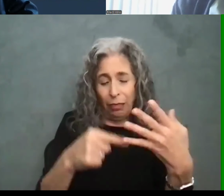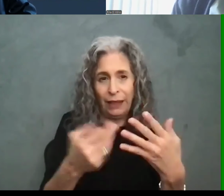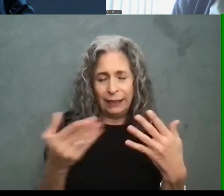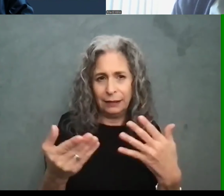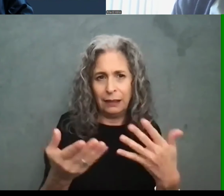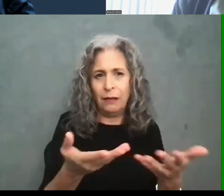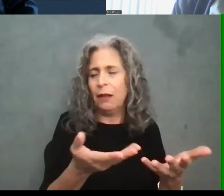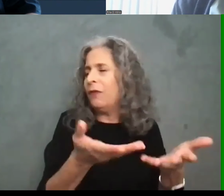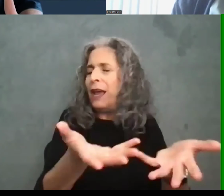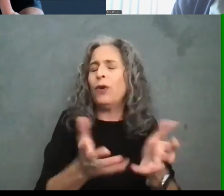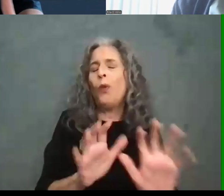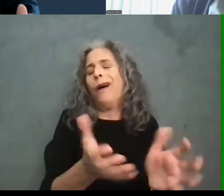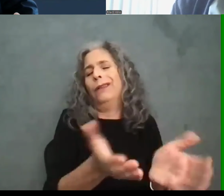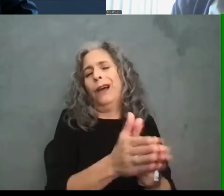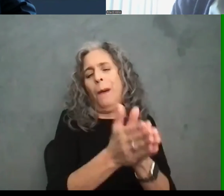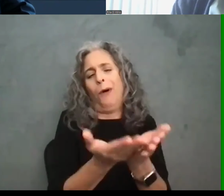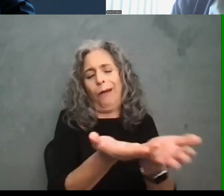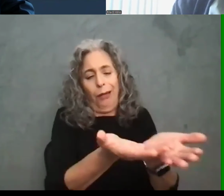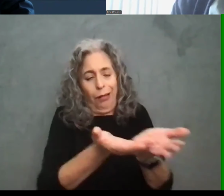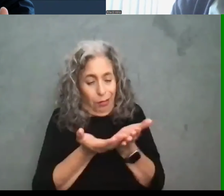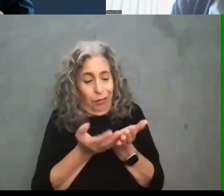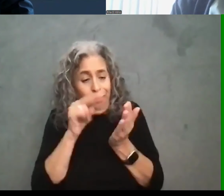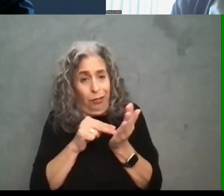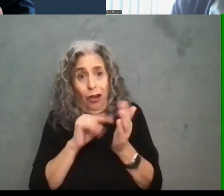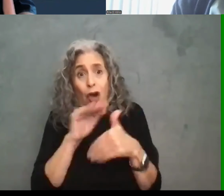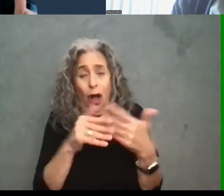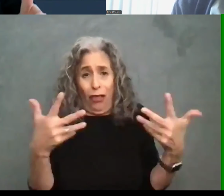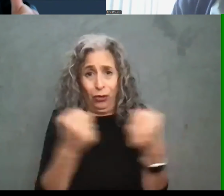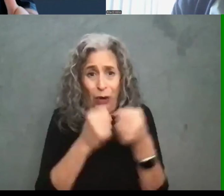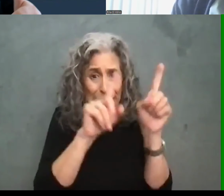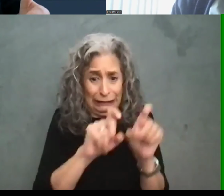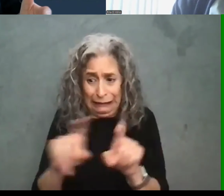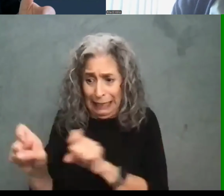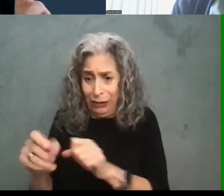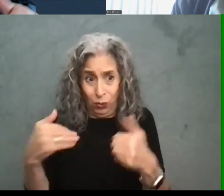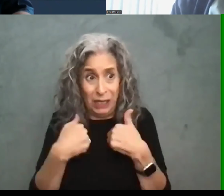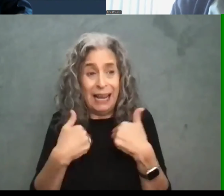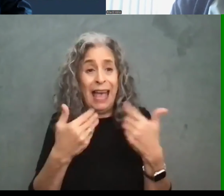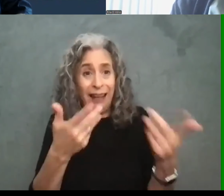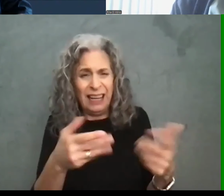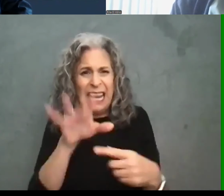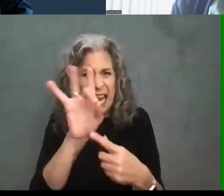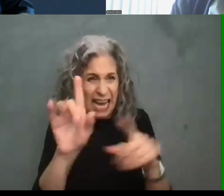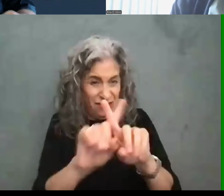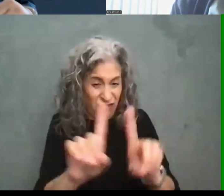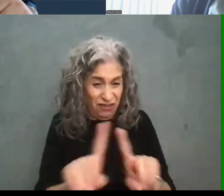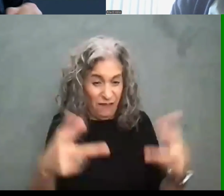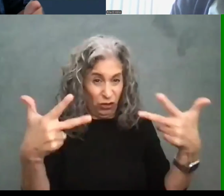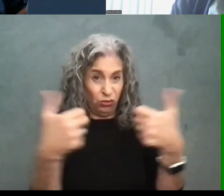a book that says, this is all the crash tests that we did. We did actually 8 different crash